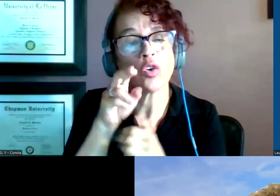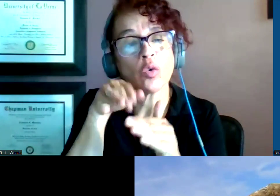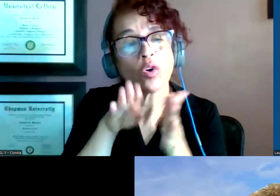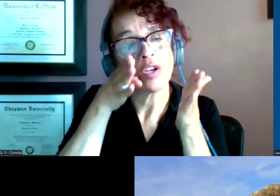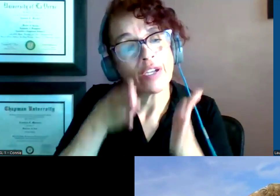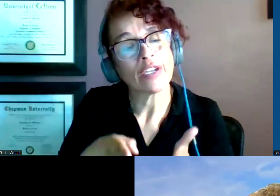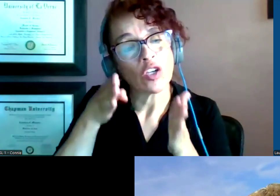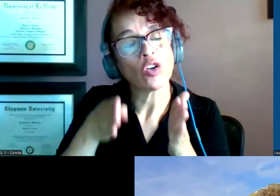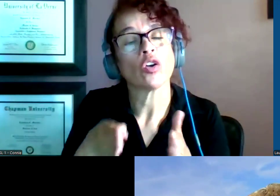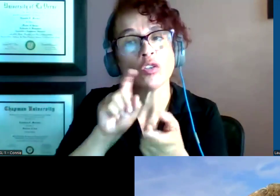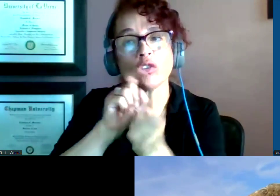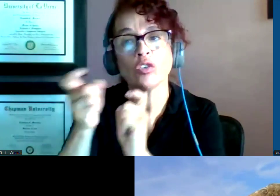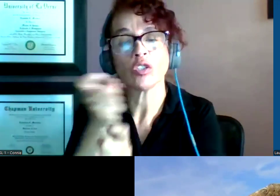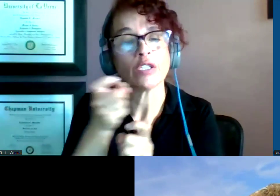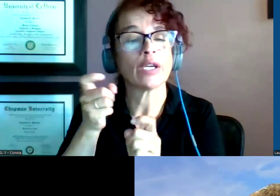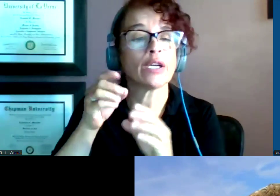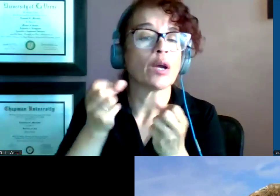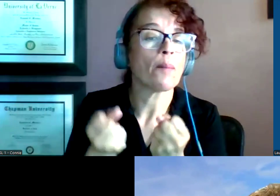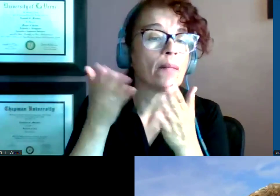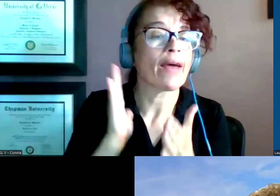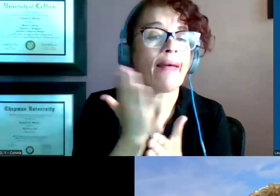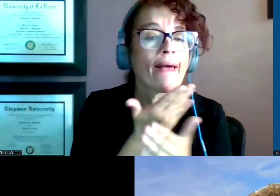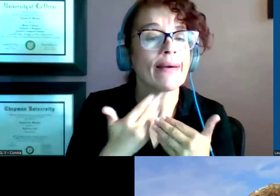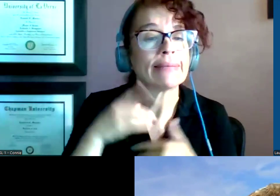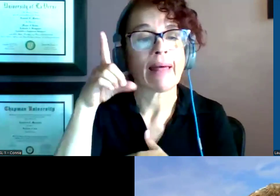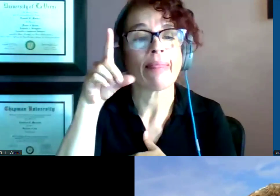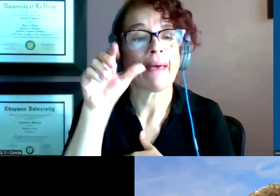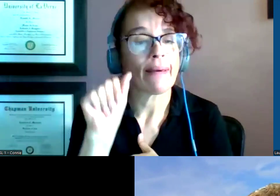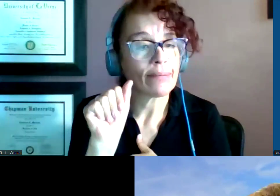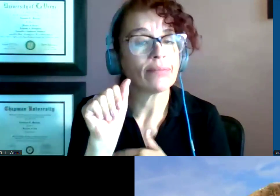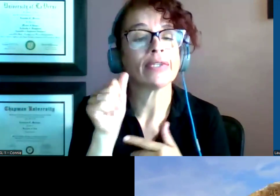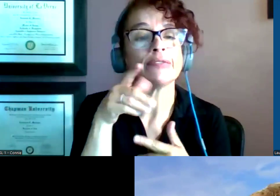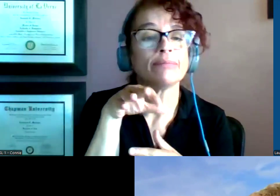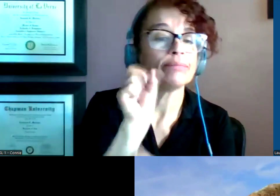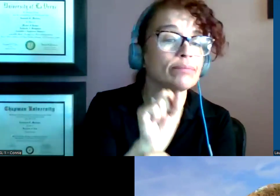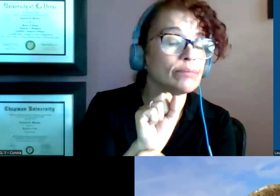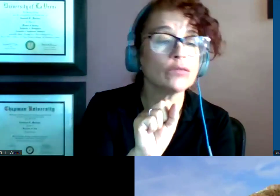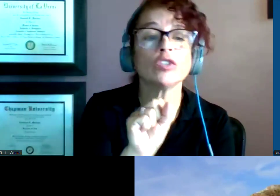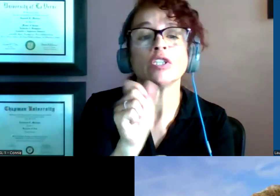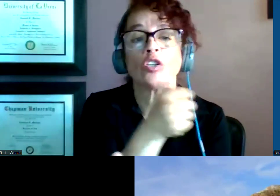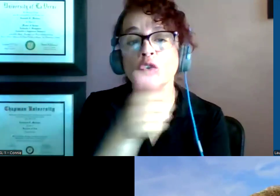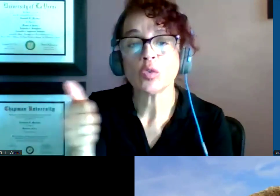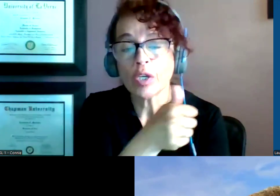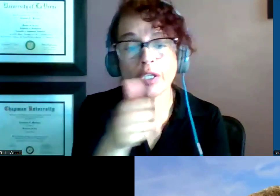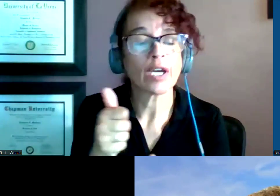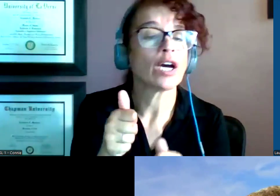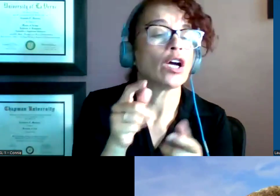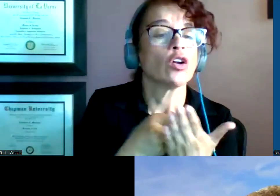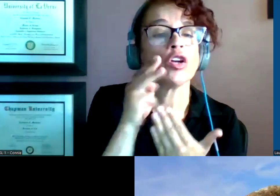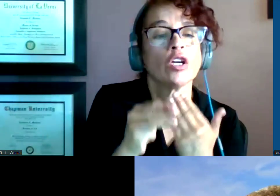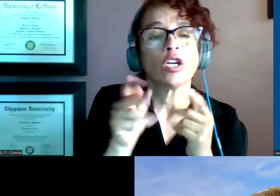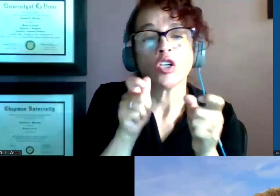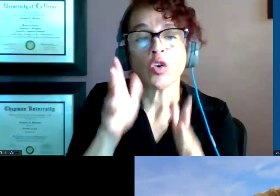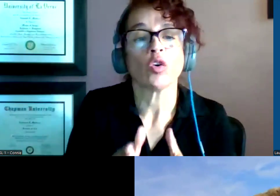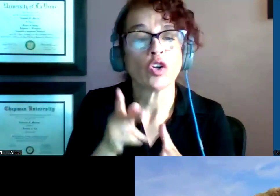individuals transitioning from prison to communities, many of who have disabilities and are older adults. Transitioning this program administration